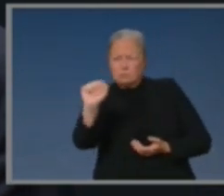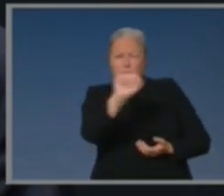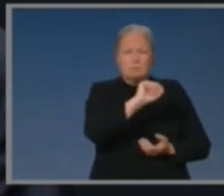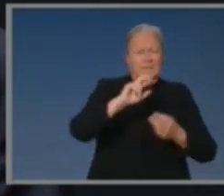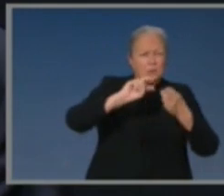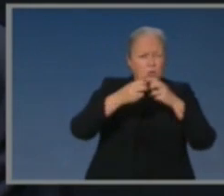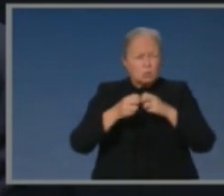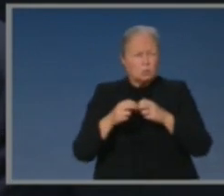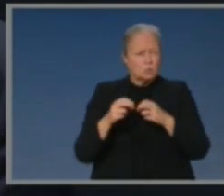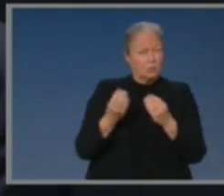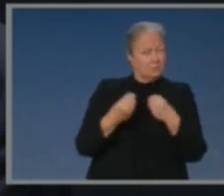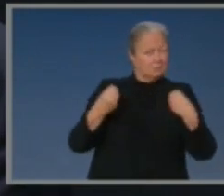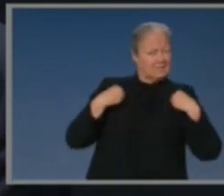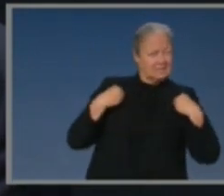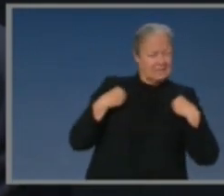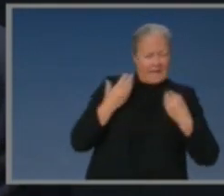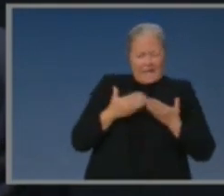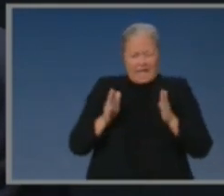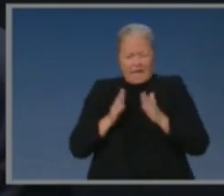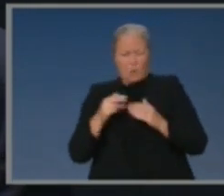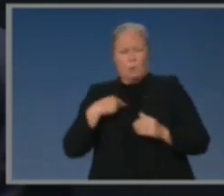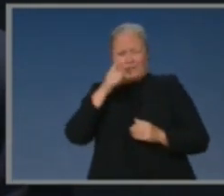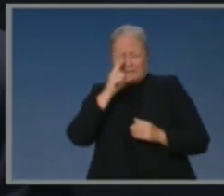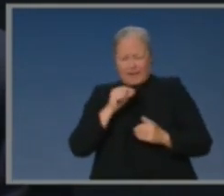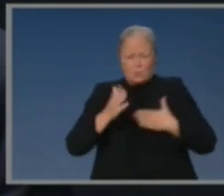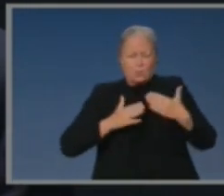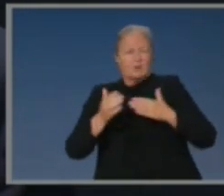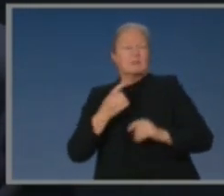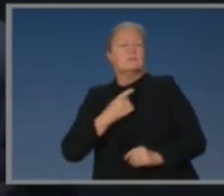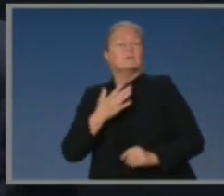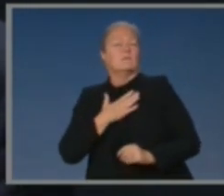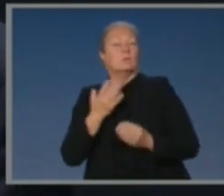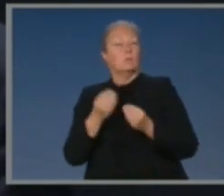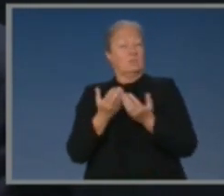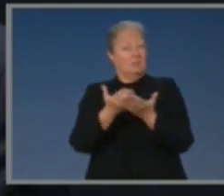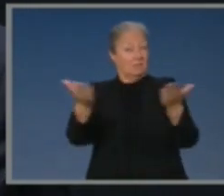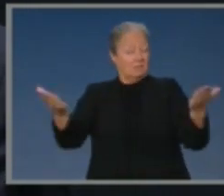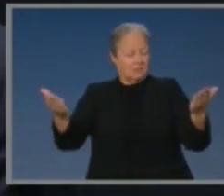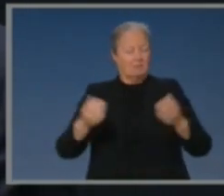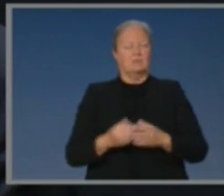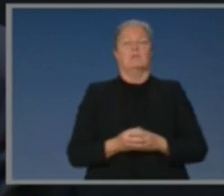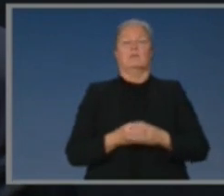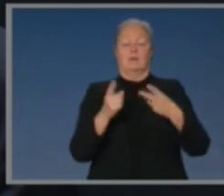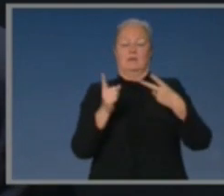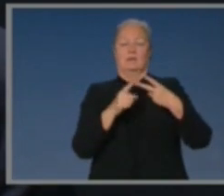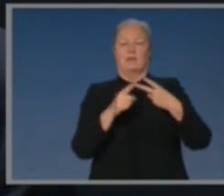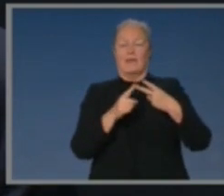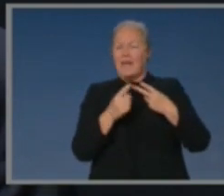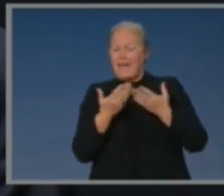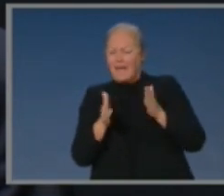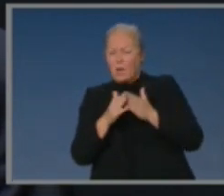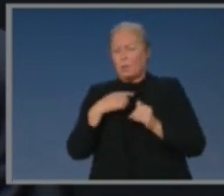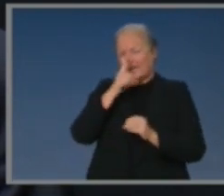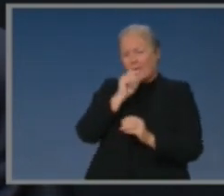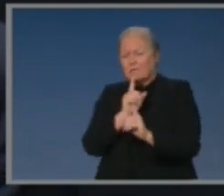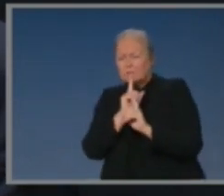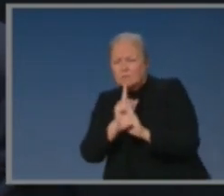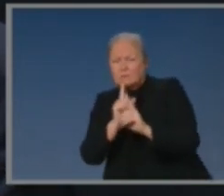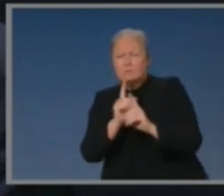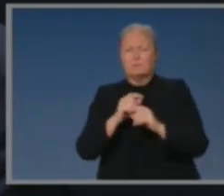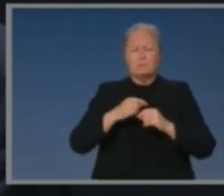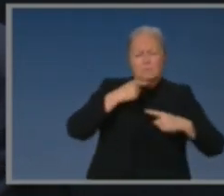around those. But secondly, and perhaps just as importantly, to provide guidance and counselling for businesses